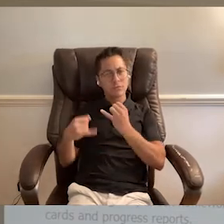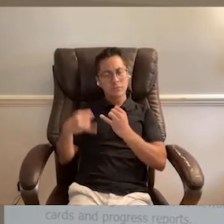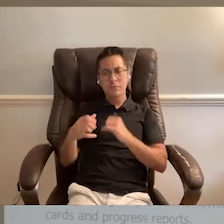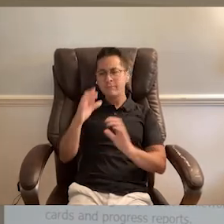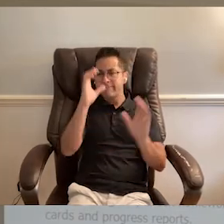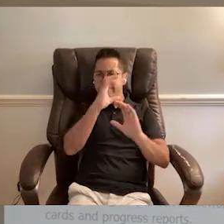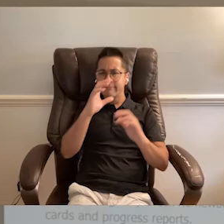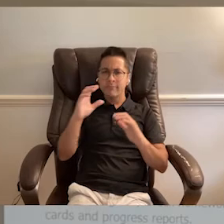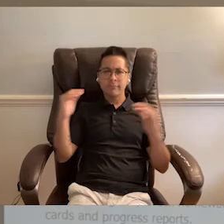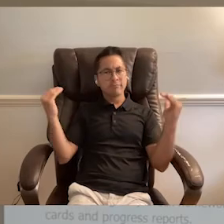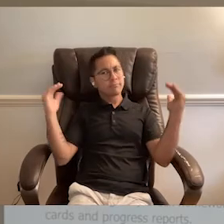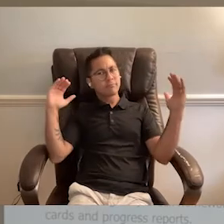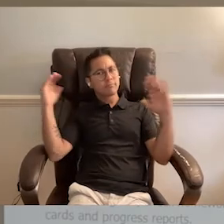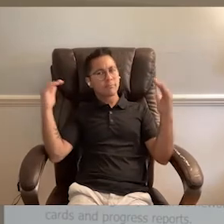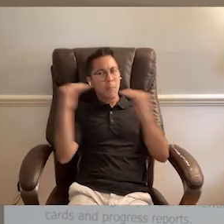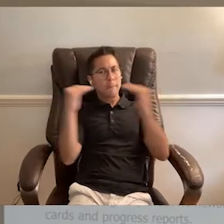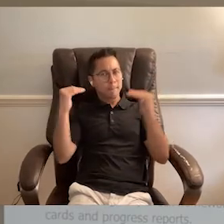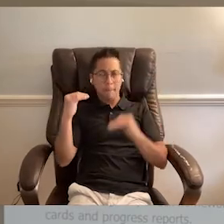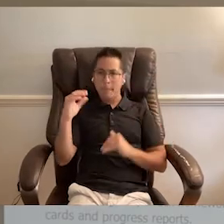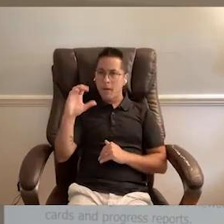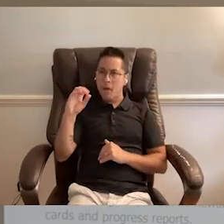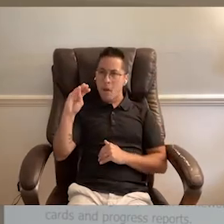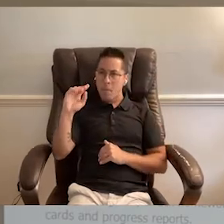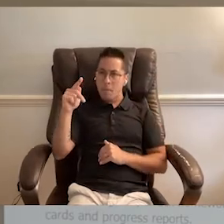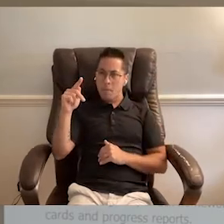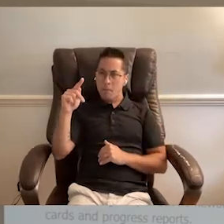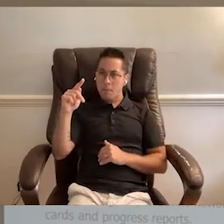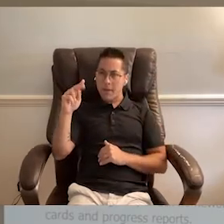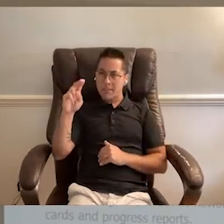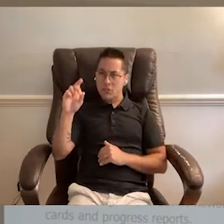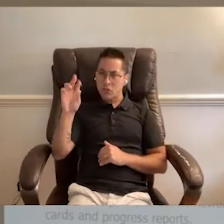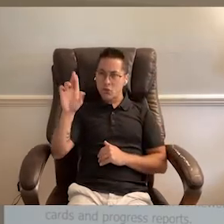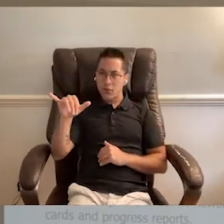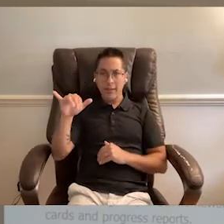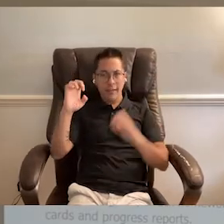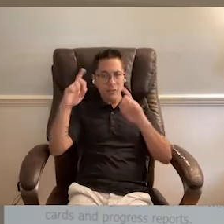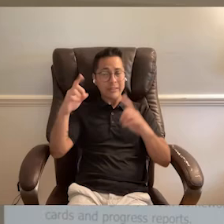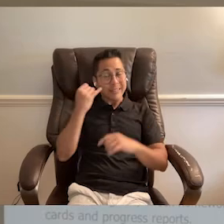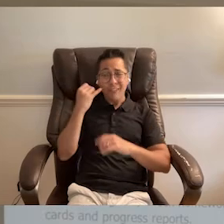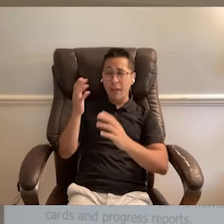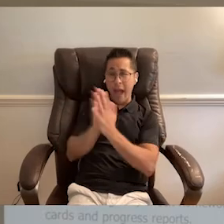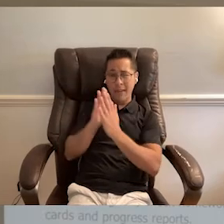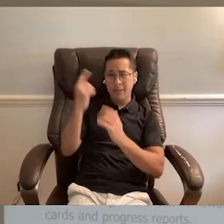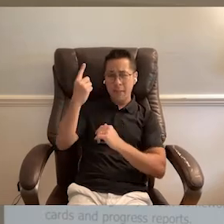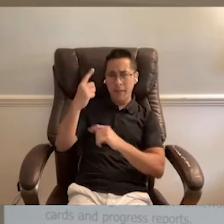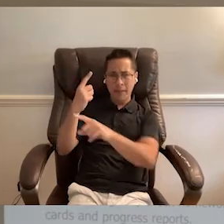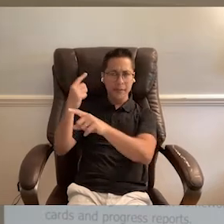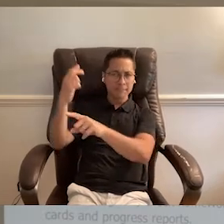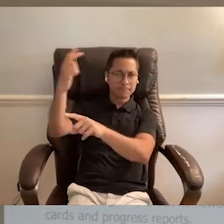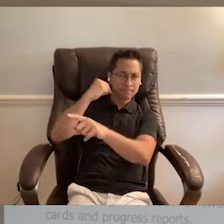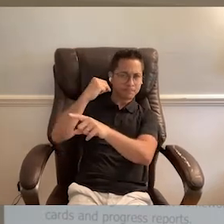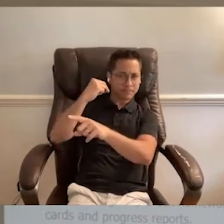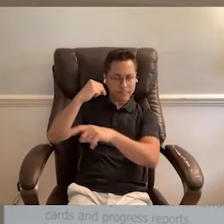going to talk about that for a minute. If you ask for something, and let's say you get a no, and then you ask for it